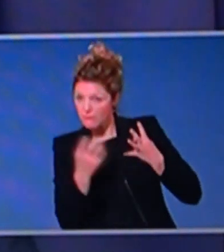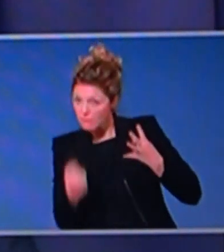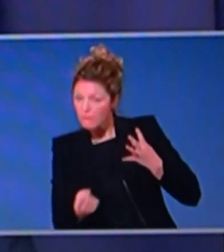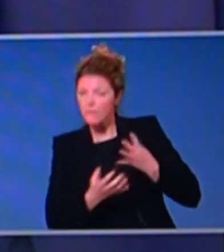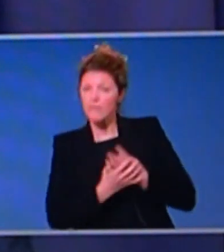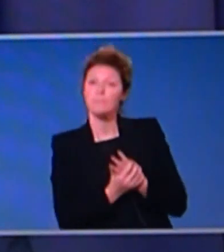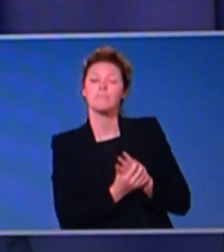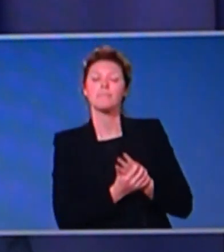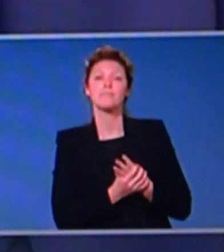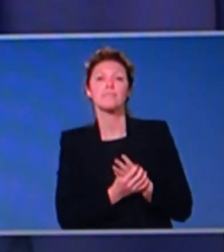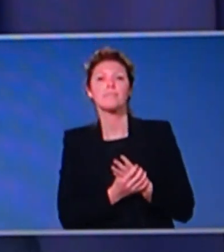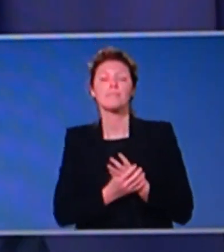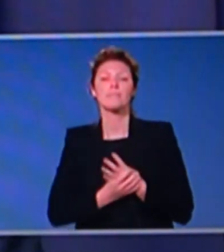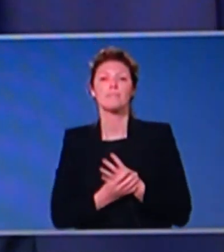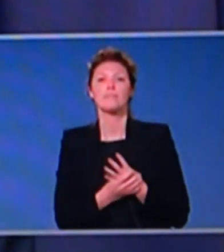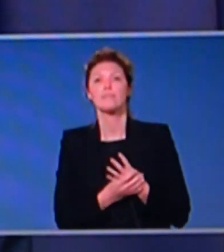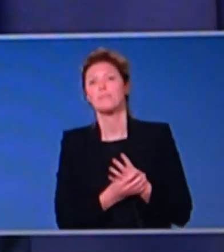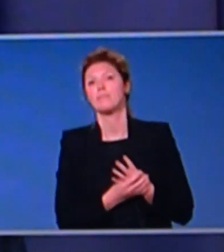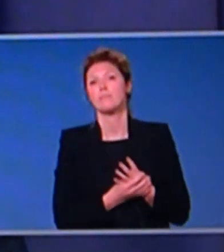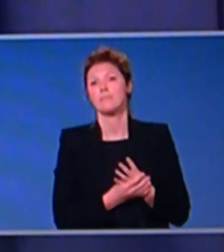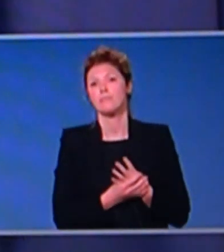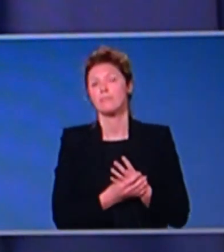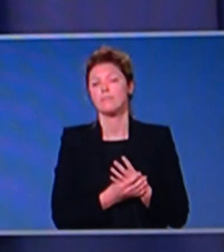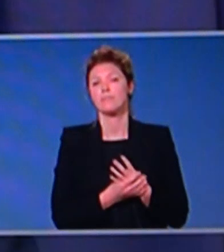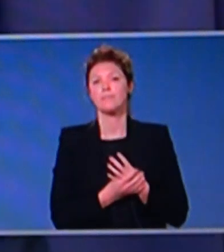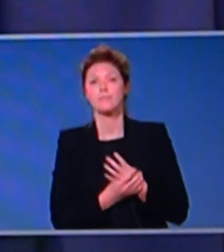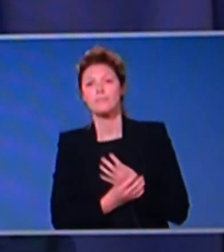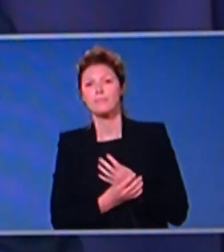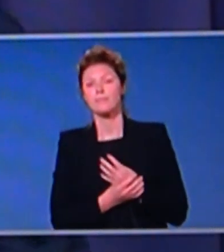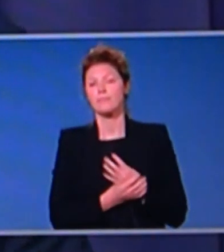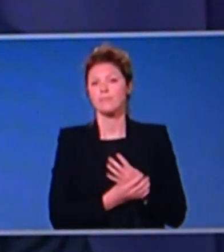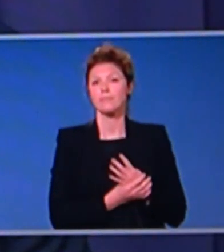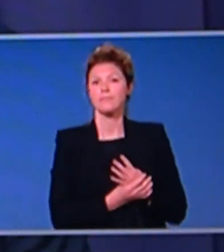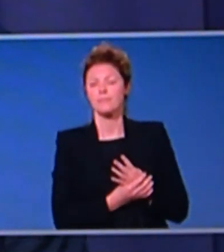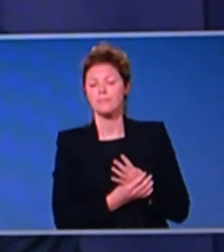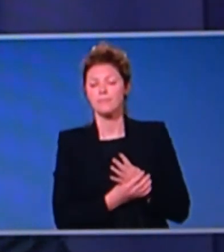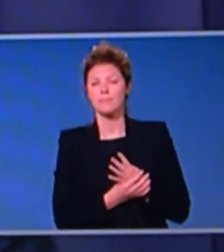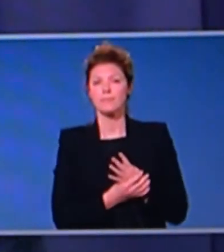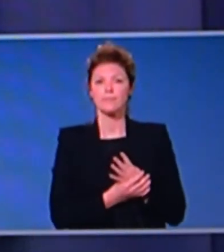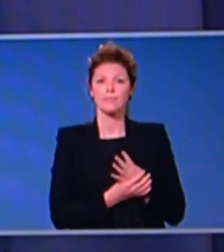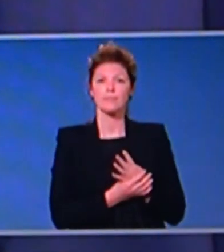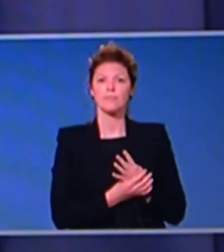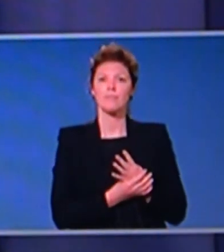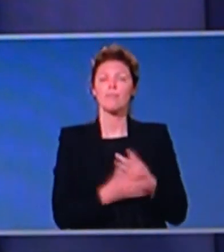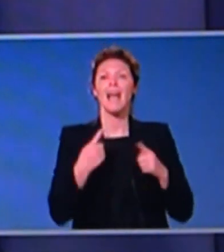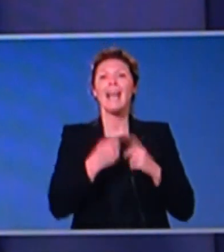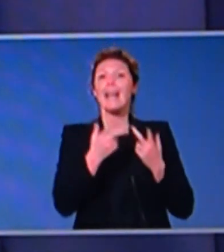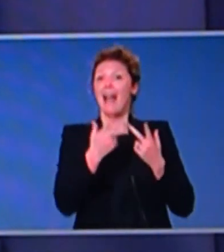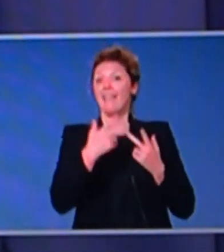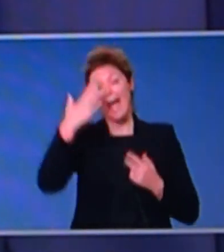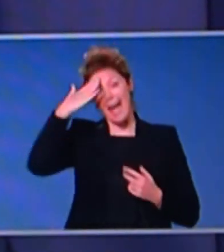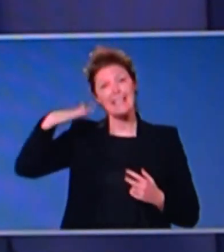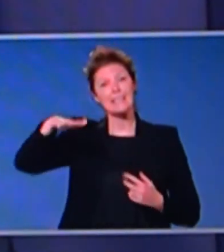1300 78 99 78, so that's 1300 78 99 78. And Headspace, you